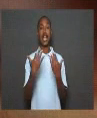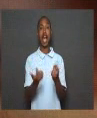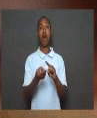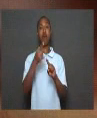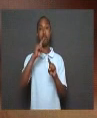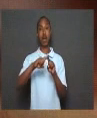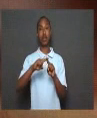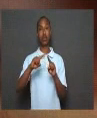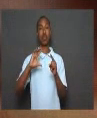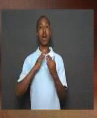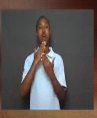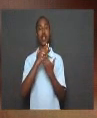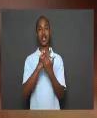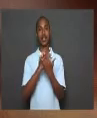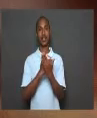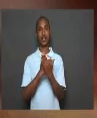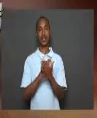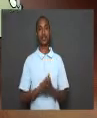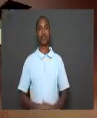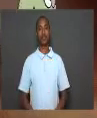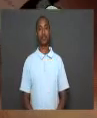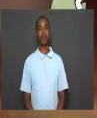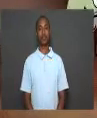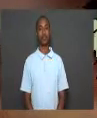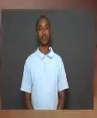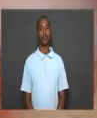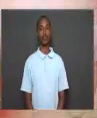Let's get back to our lesson.